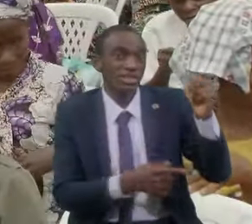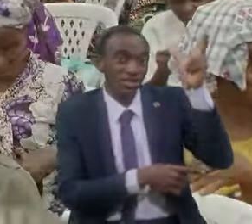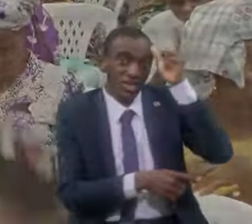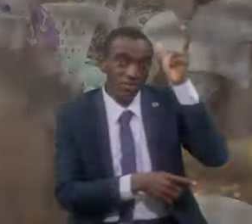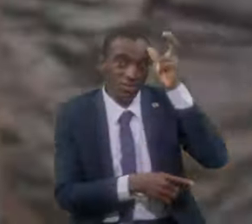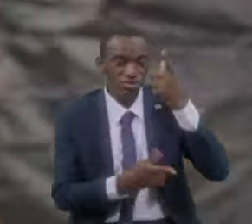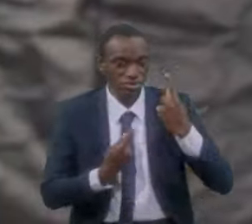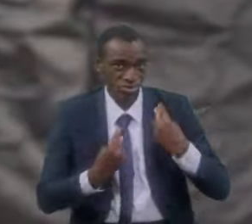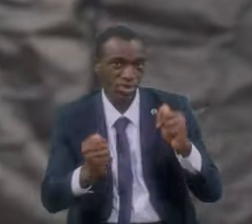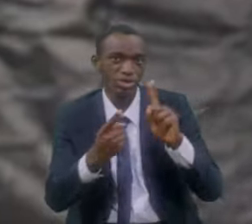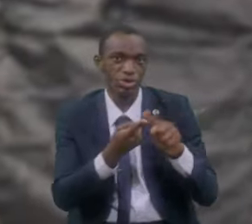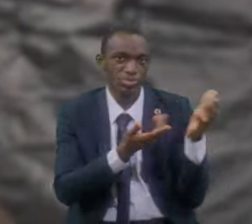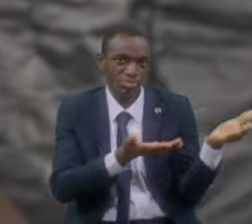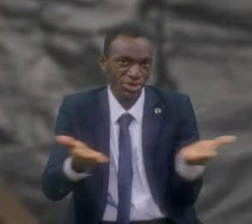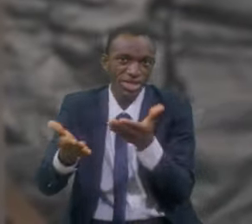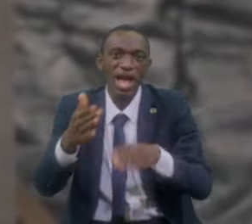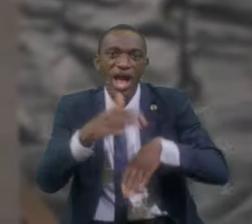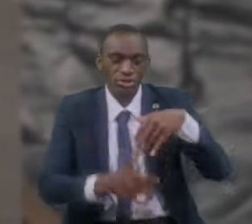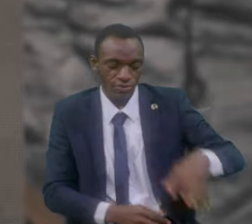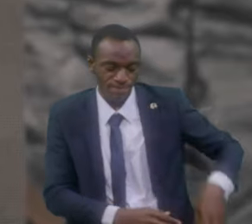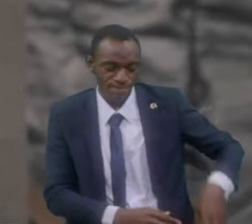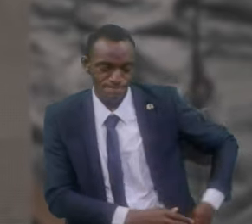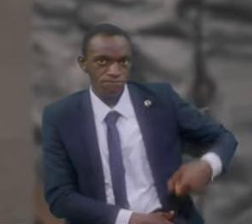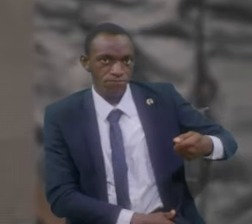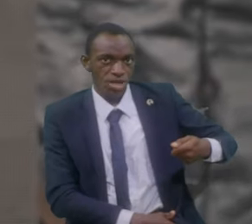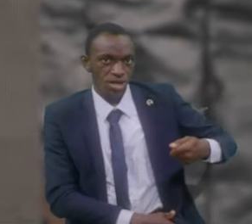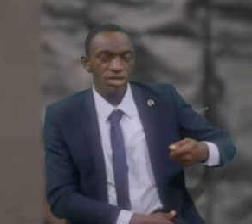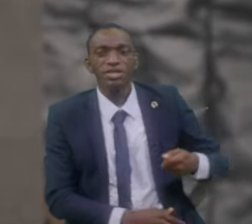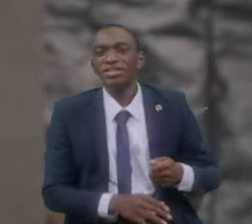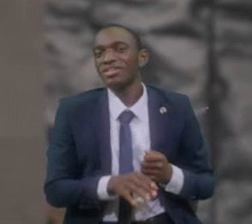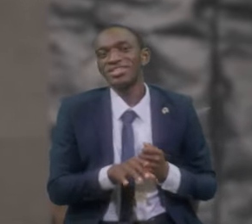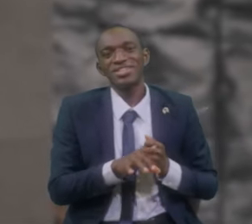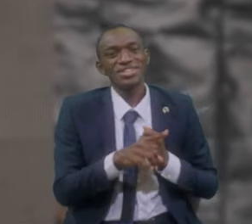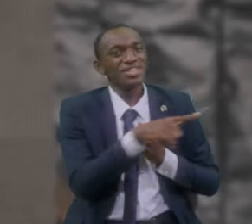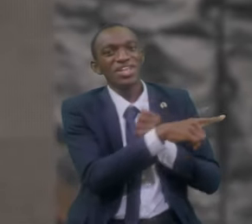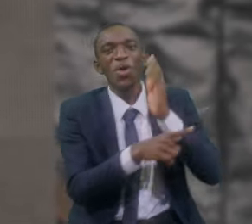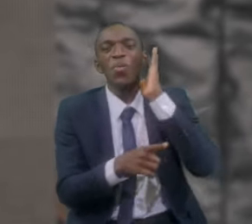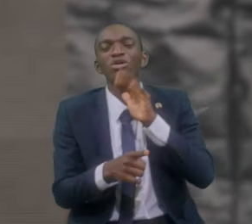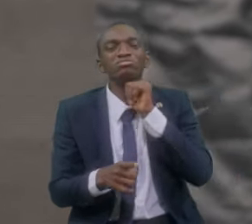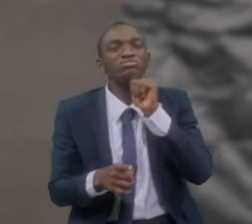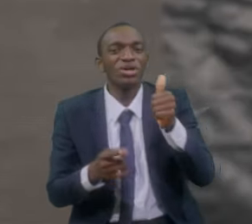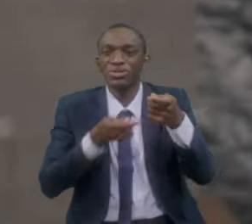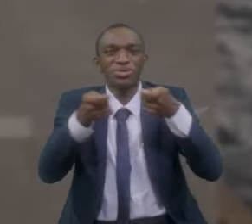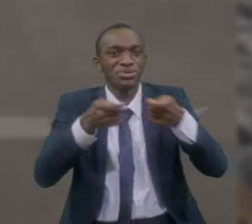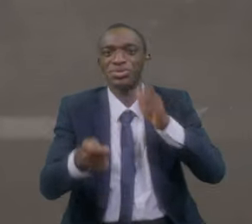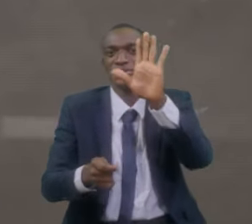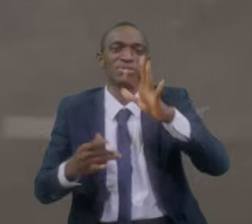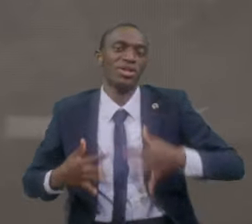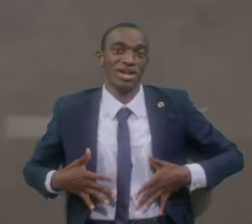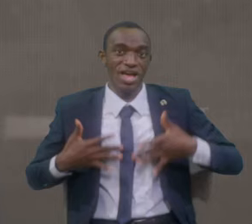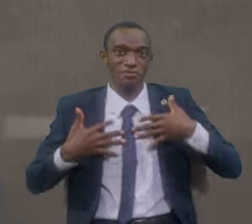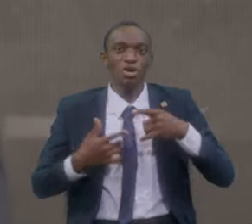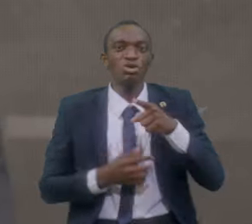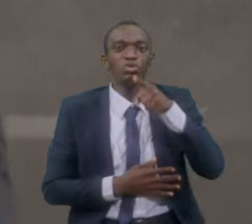to bring out of the pocket will not have the final say in your life. Thou